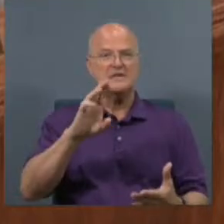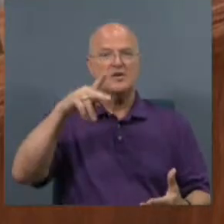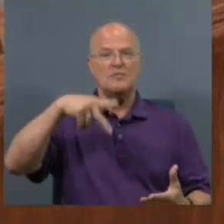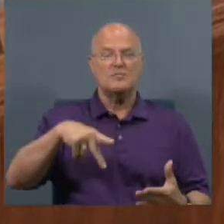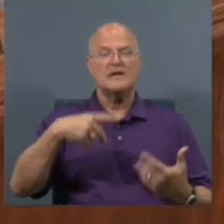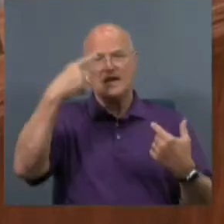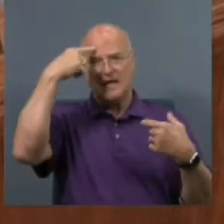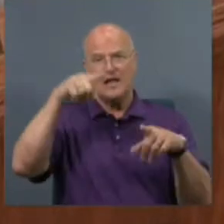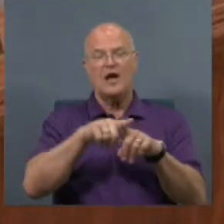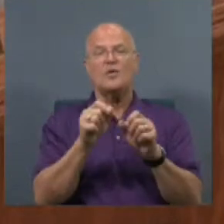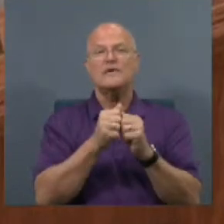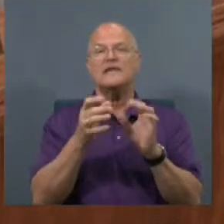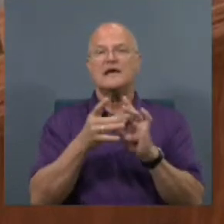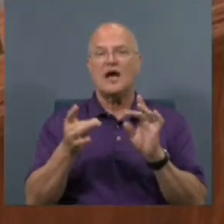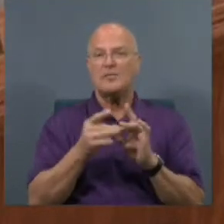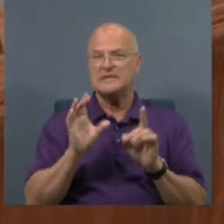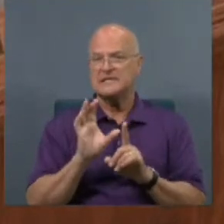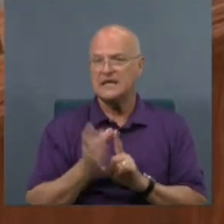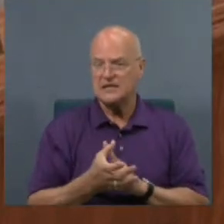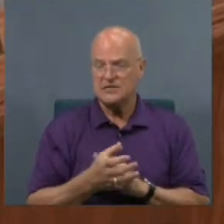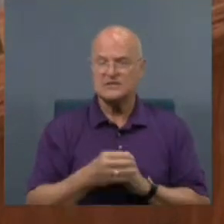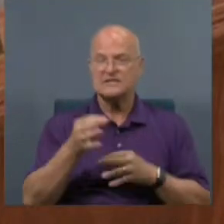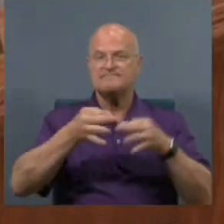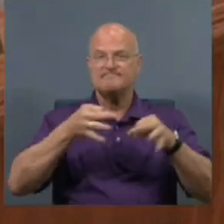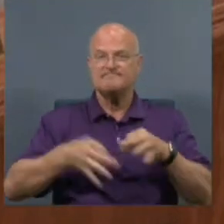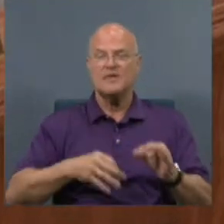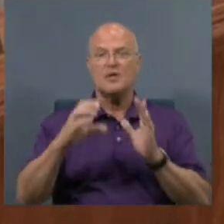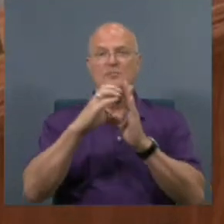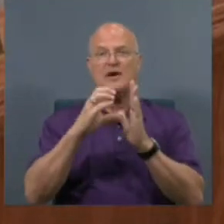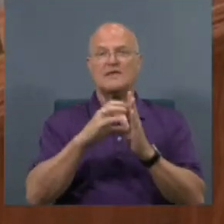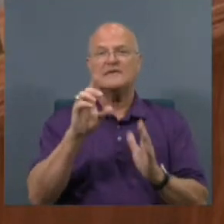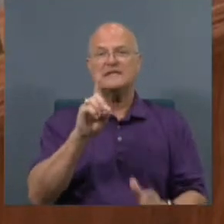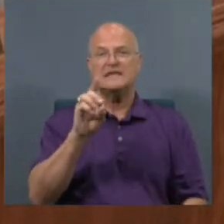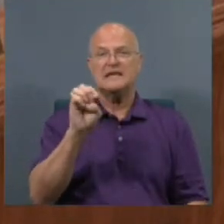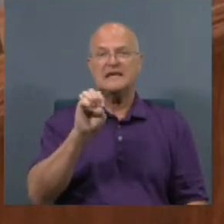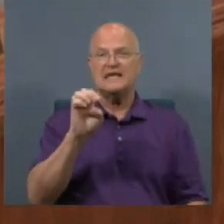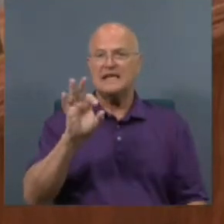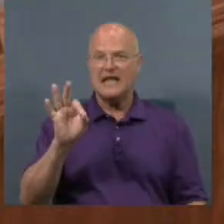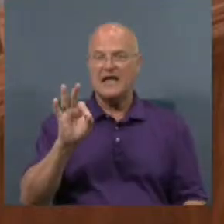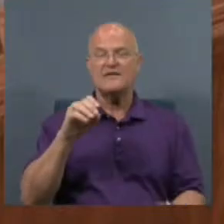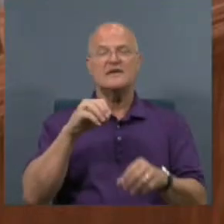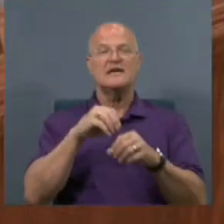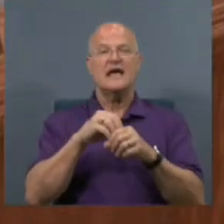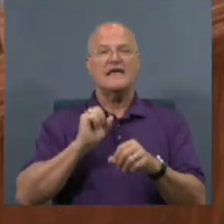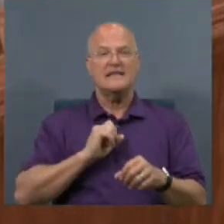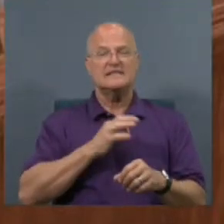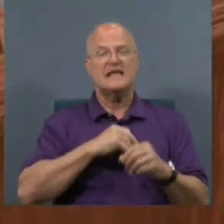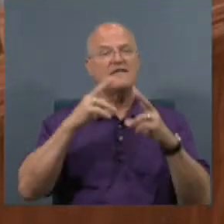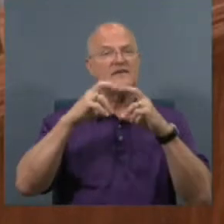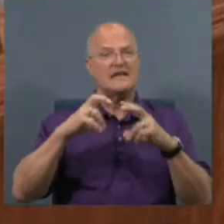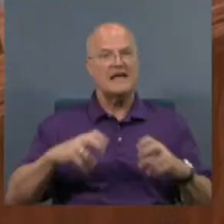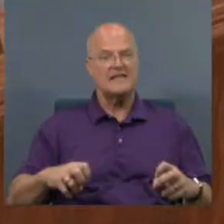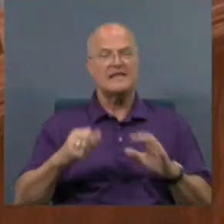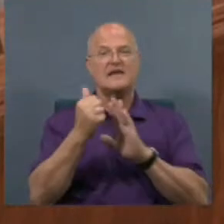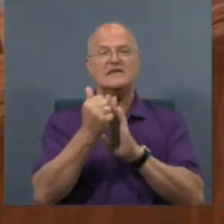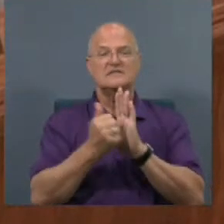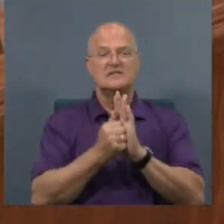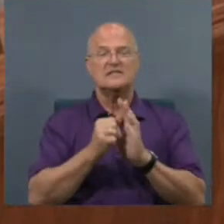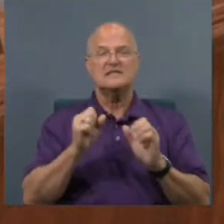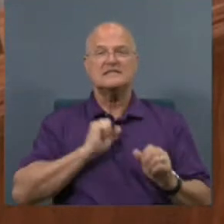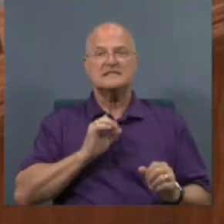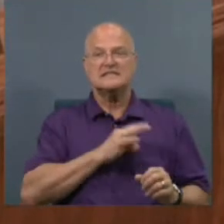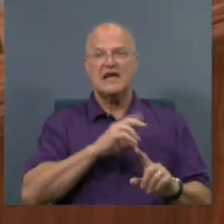subject to compliance with the comments and conditions outlined in paragraphs D, E, and F in the staff analysis of the agenda staff